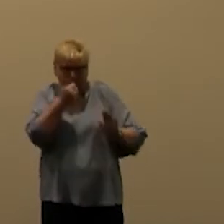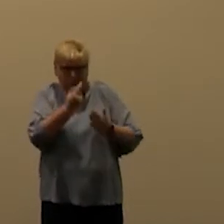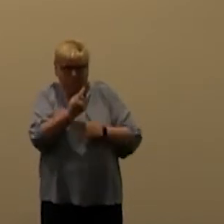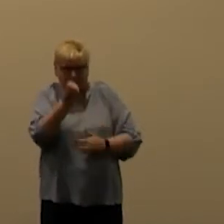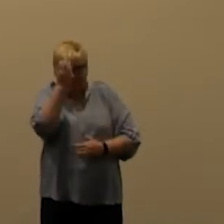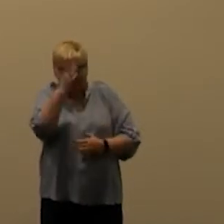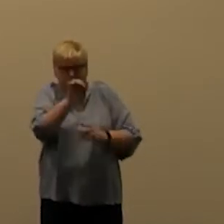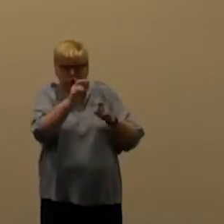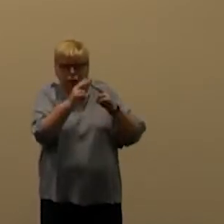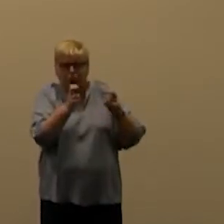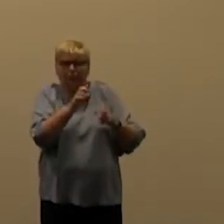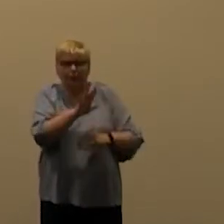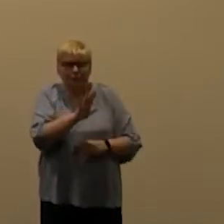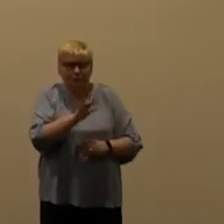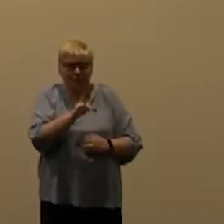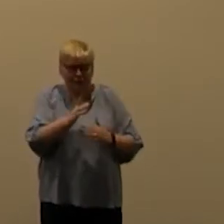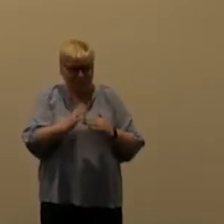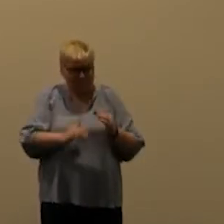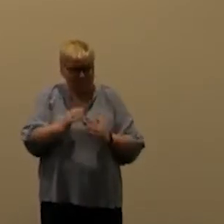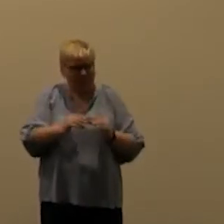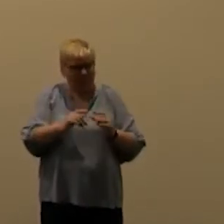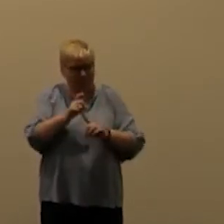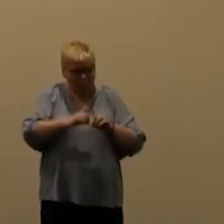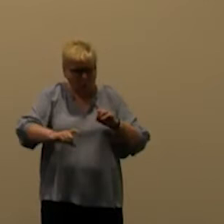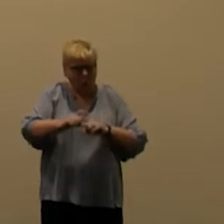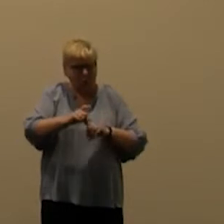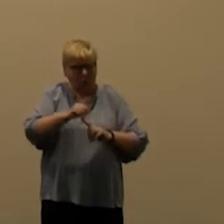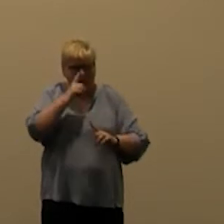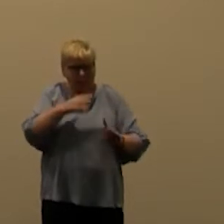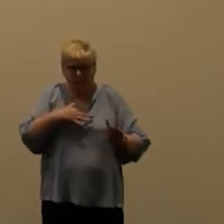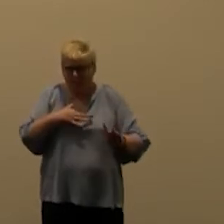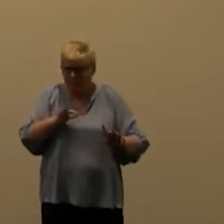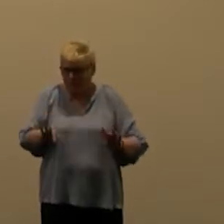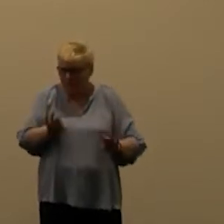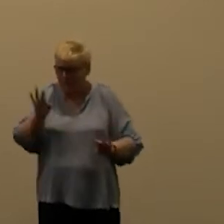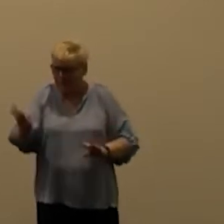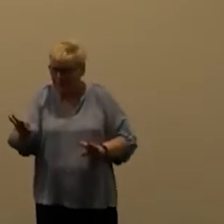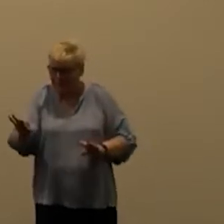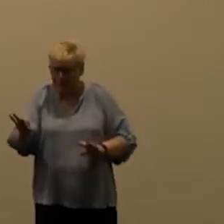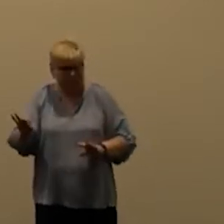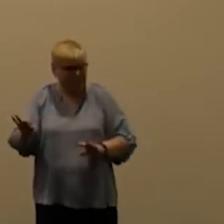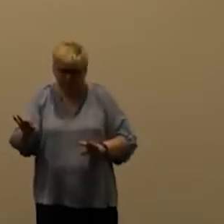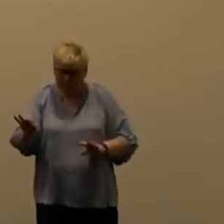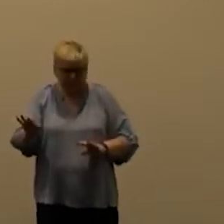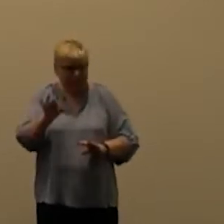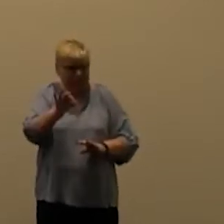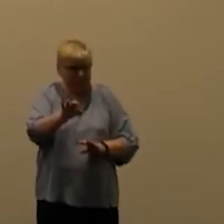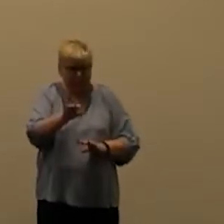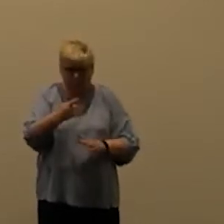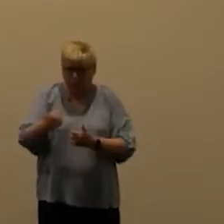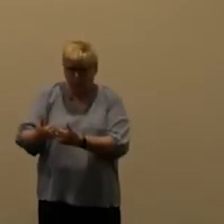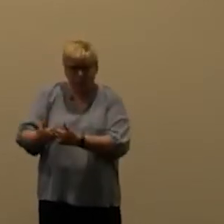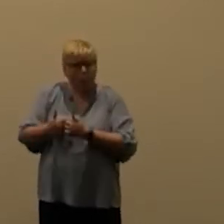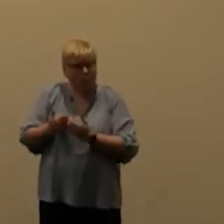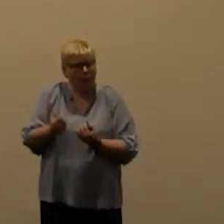particular topic. It's actually building a robust community where you can go and ask questions yourself and be supported by your peers.